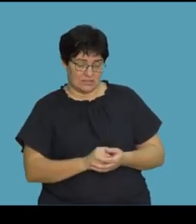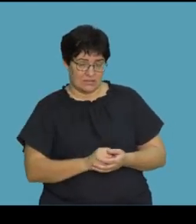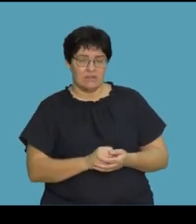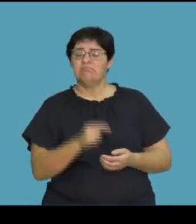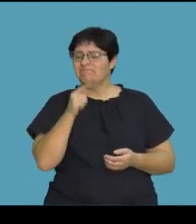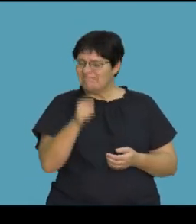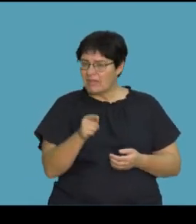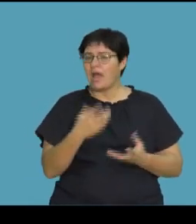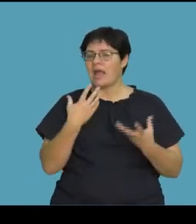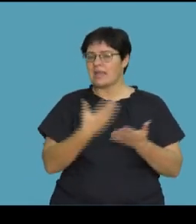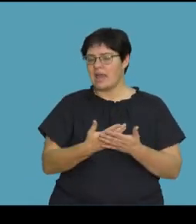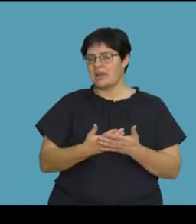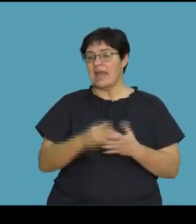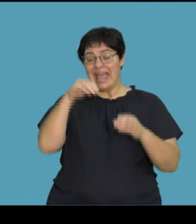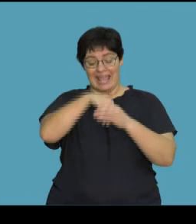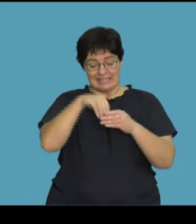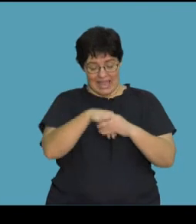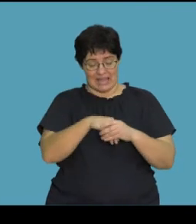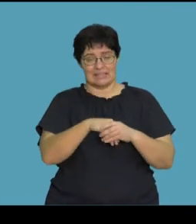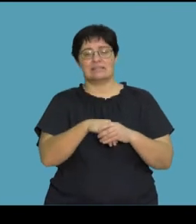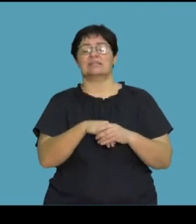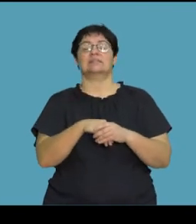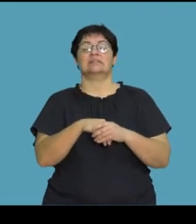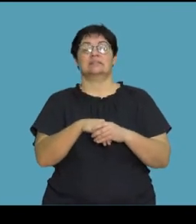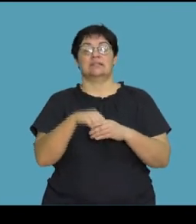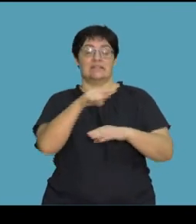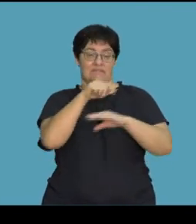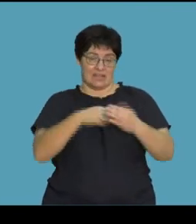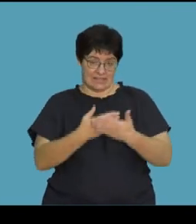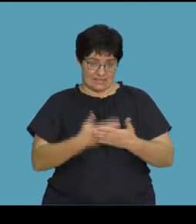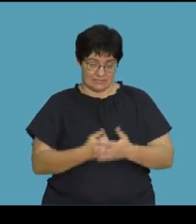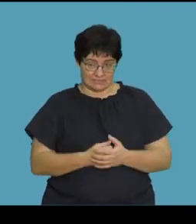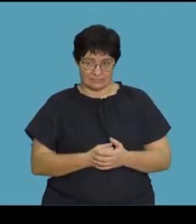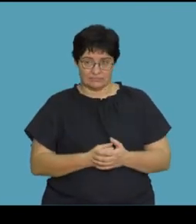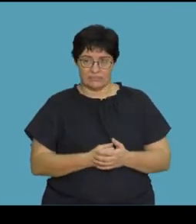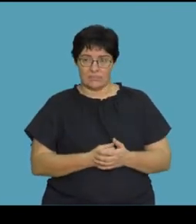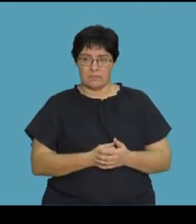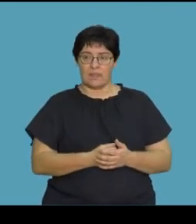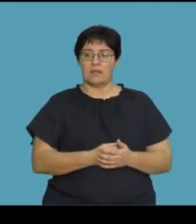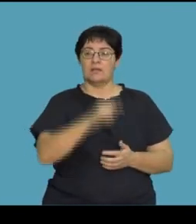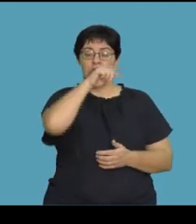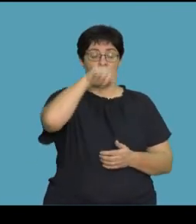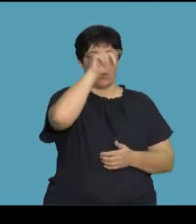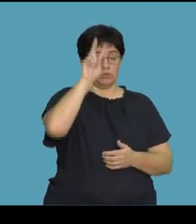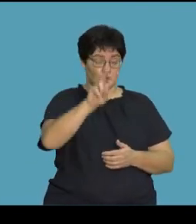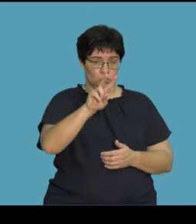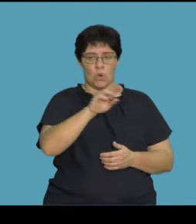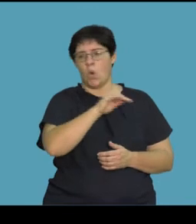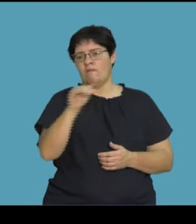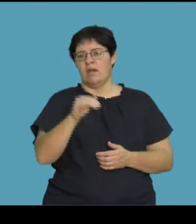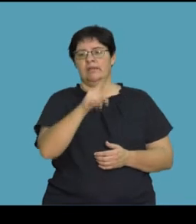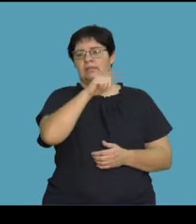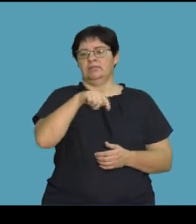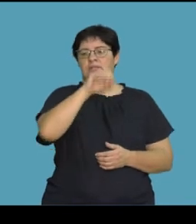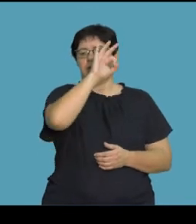you will be able to divide what is inside there. Similarly with the example that I just made, it can be square root of 2 over maybe